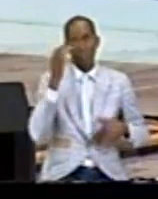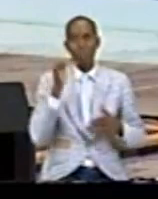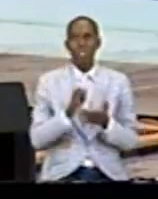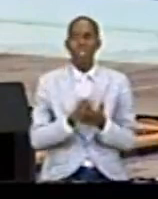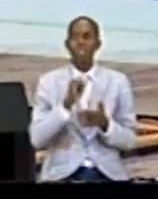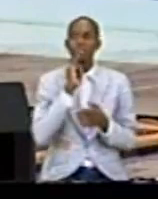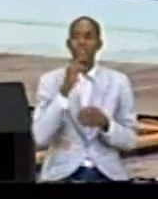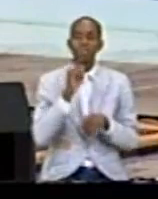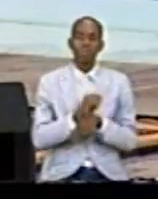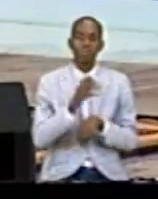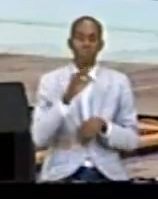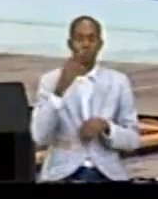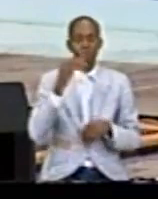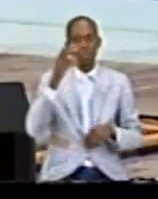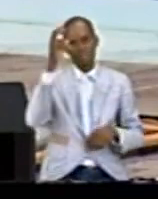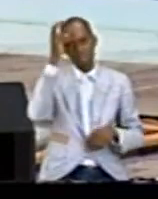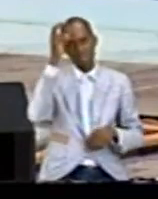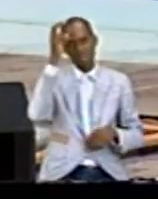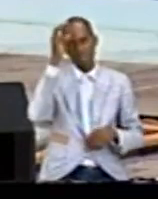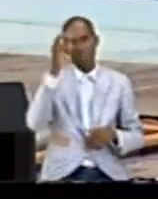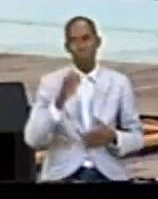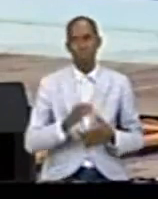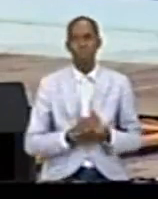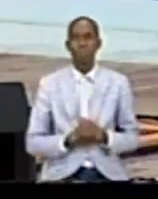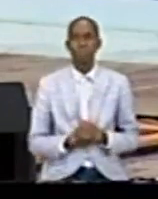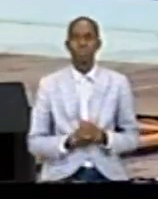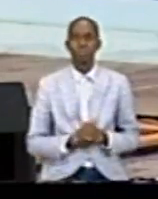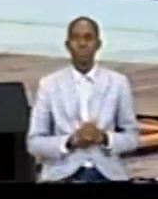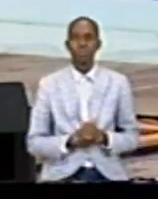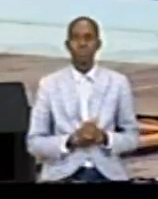that's the work of the devil.